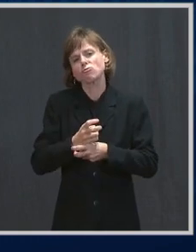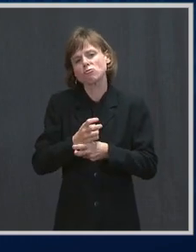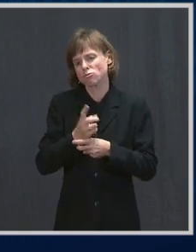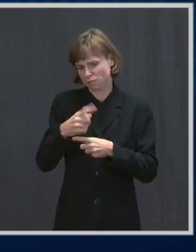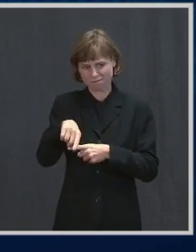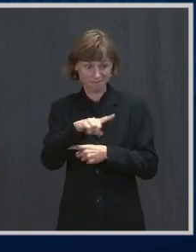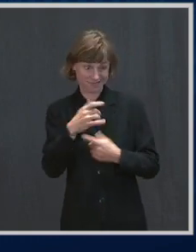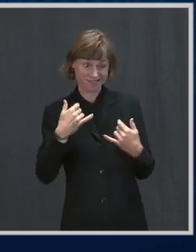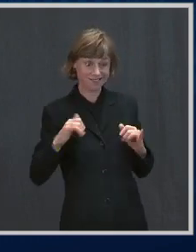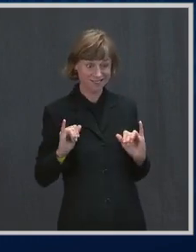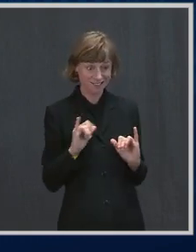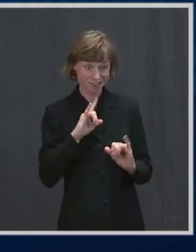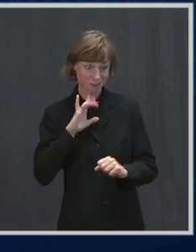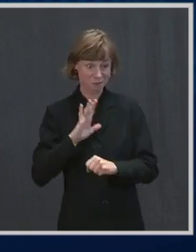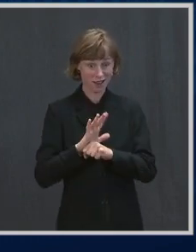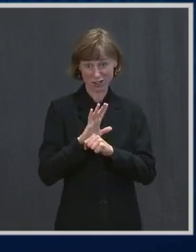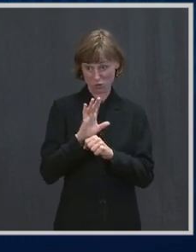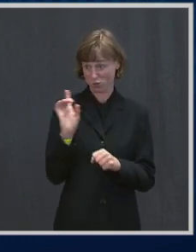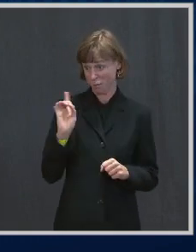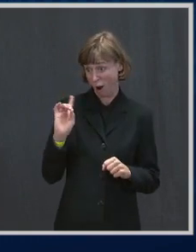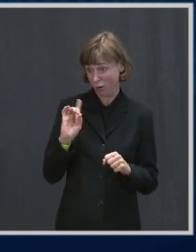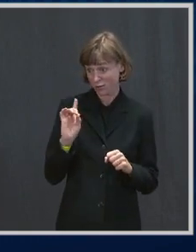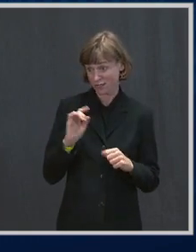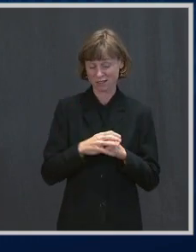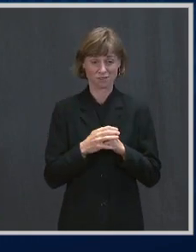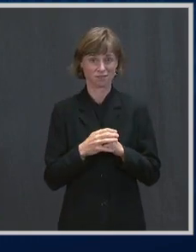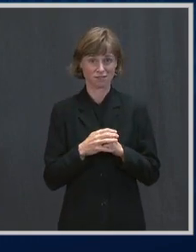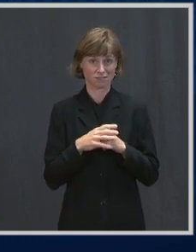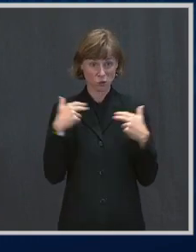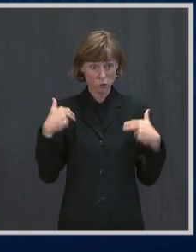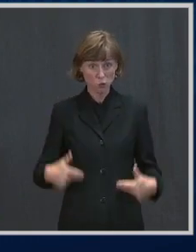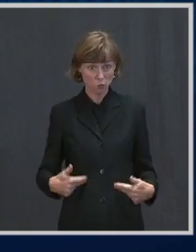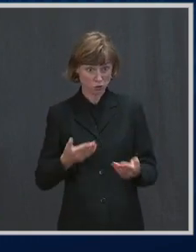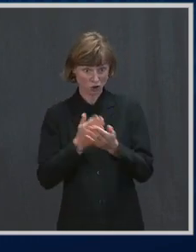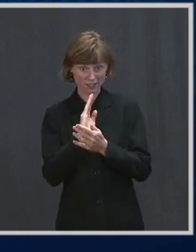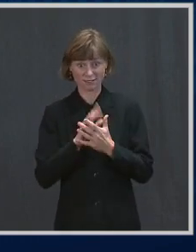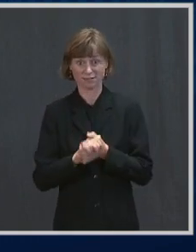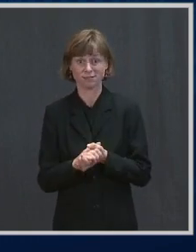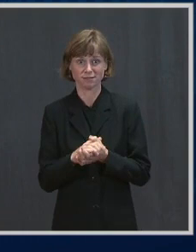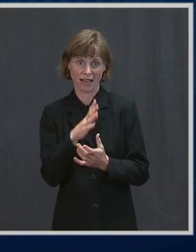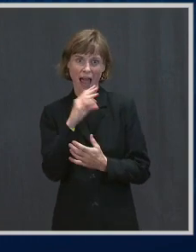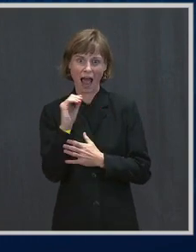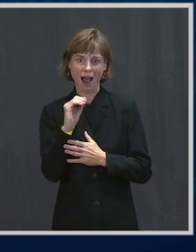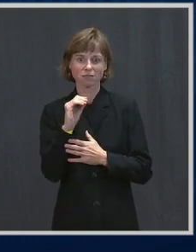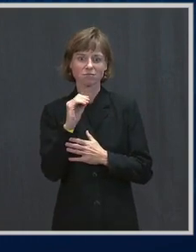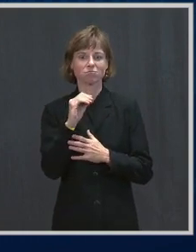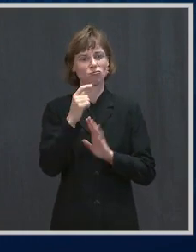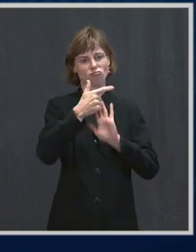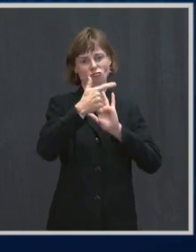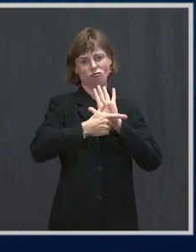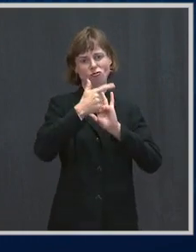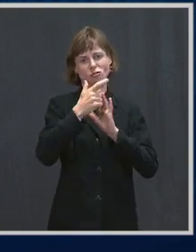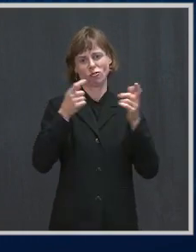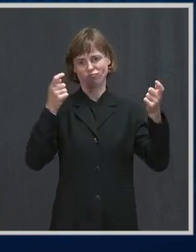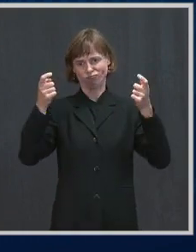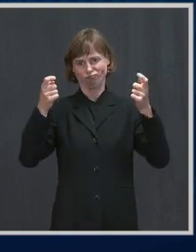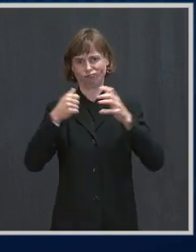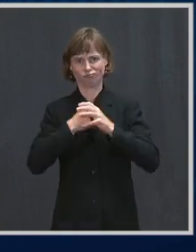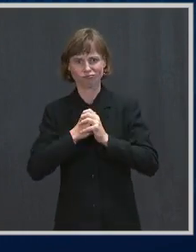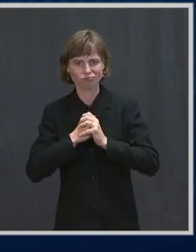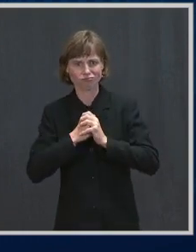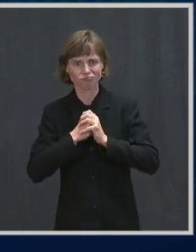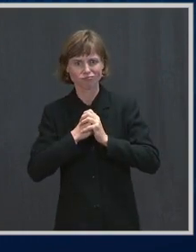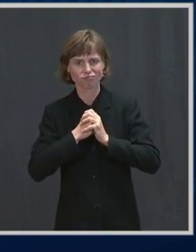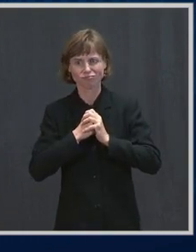committed to democracy, to human rights, and the rule of law. On behalf of